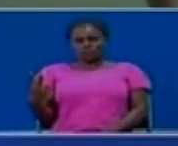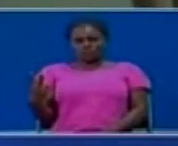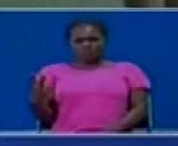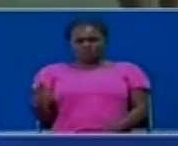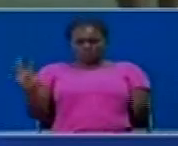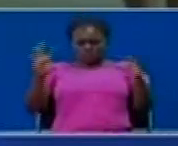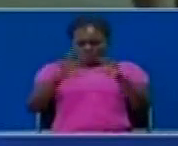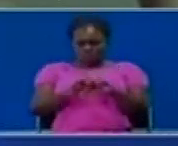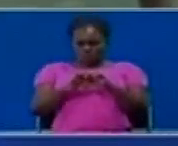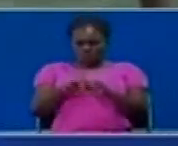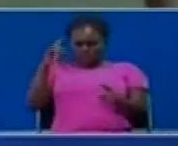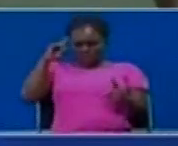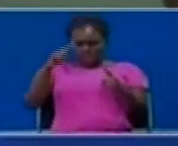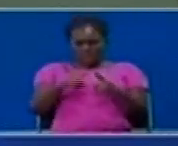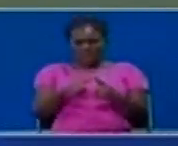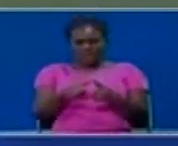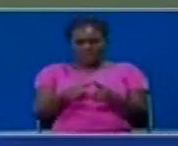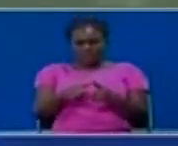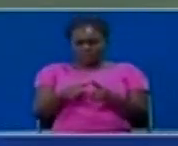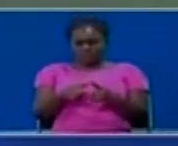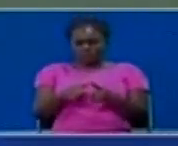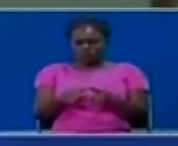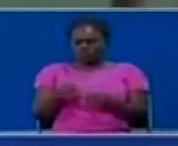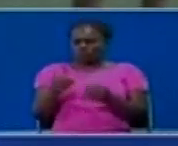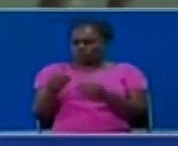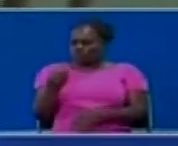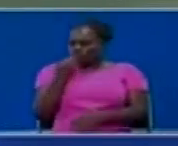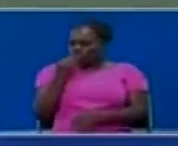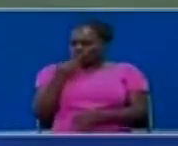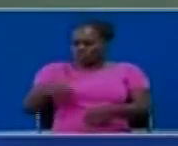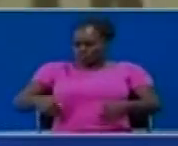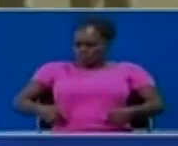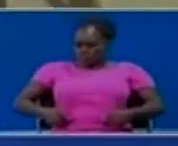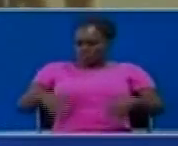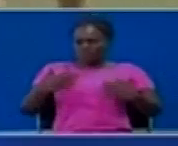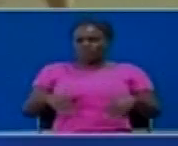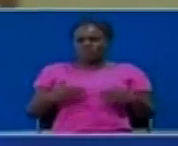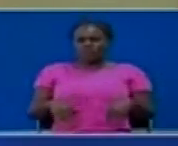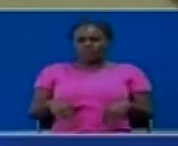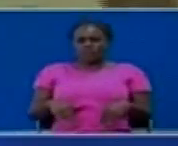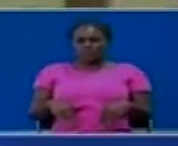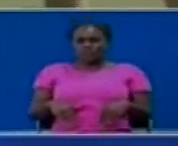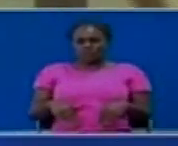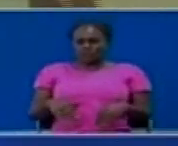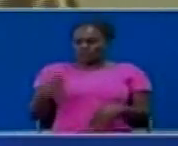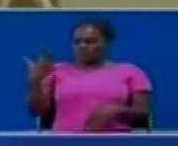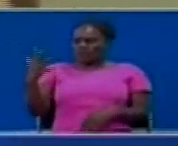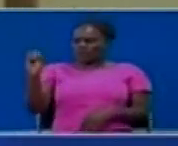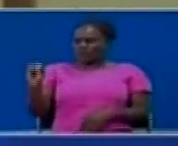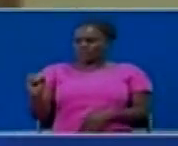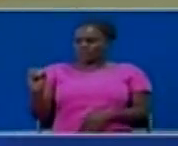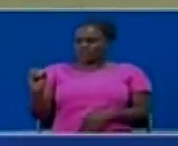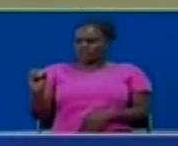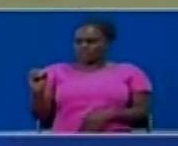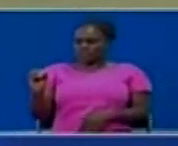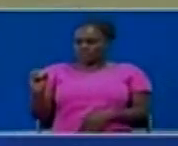the Jazalore initiative, whose main goal is to feed hunger-stricken families at the coast. They will commit 5% of the accommodation revenues for